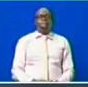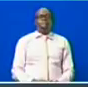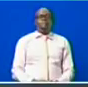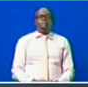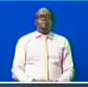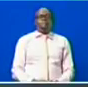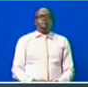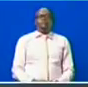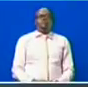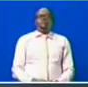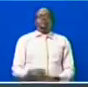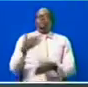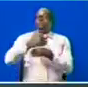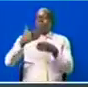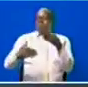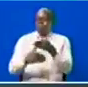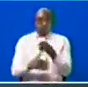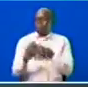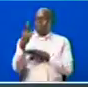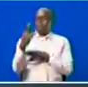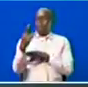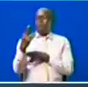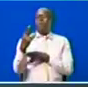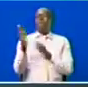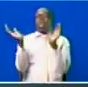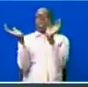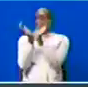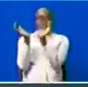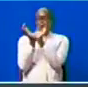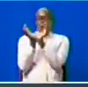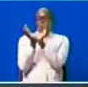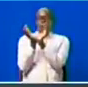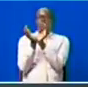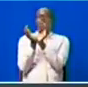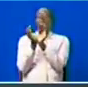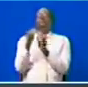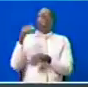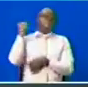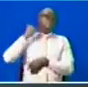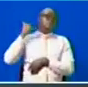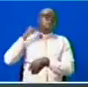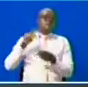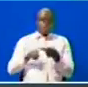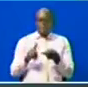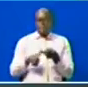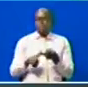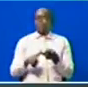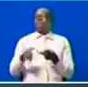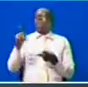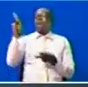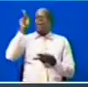So some good news now, construction of four state-of-the-art stadiums, which will be located in Dandora, Jacaranda Grounds, Kariokor